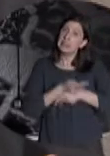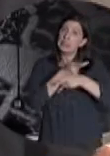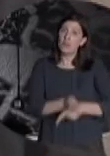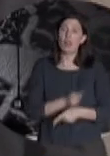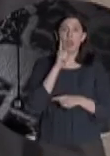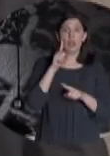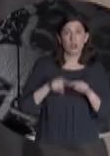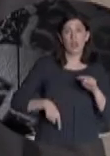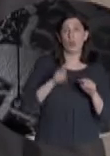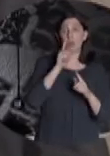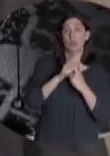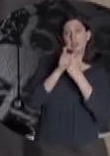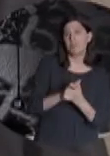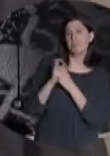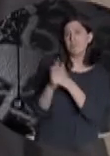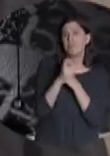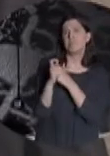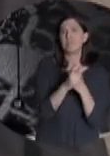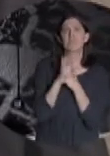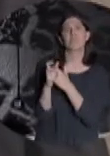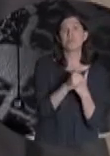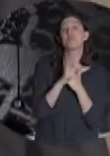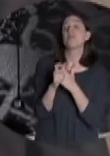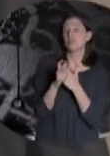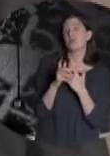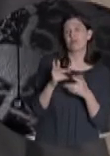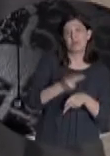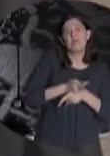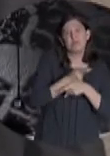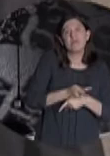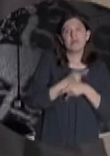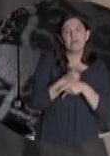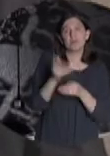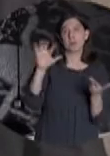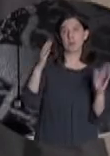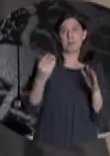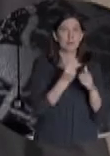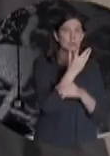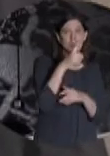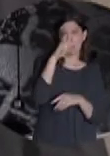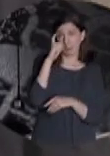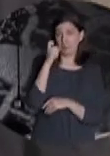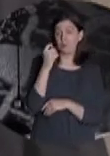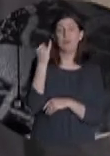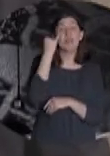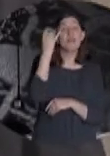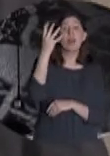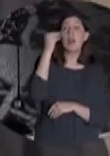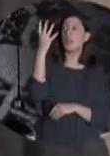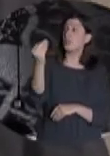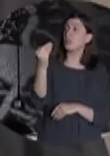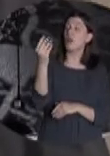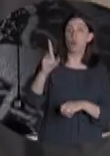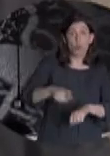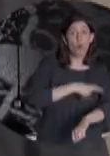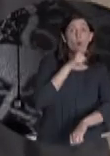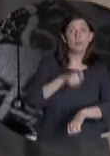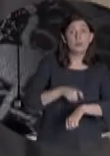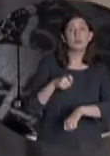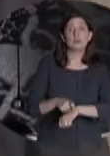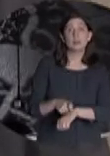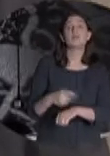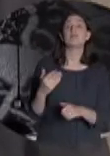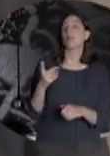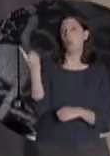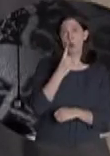it's hotter out and more dry. If you're going to be outside for extended periods of time, you always want to be wearing sunscreen.